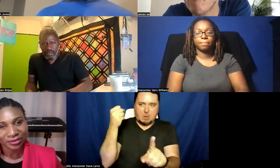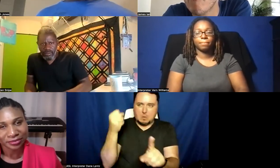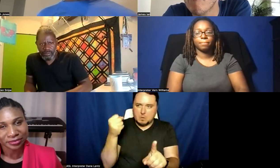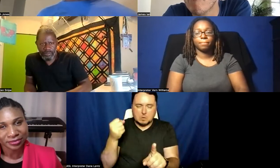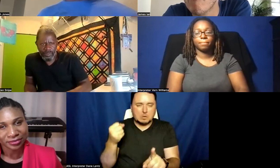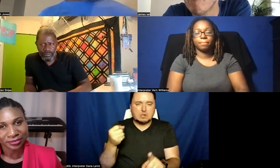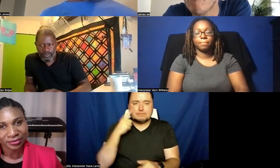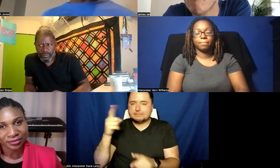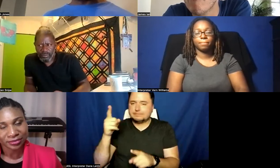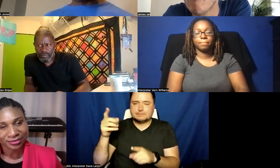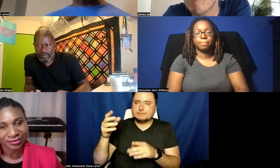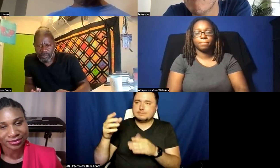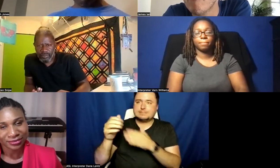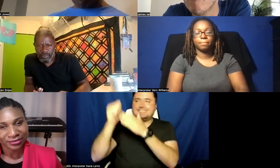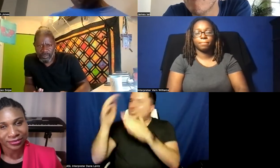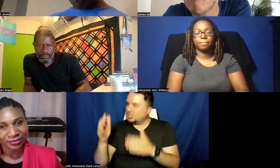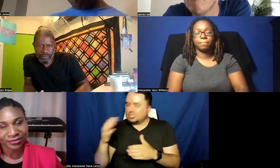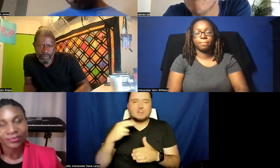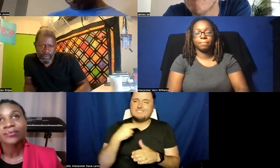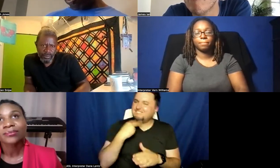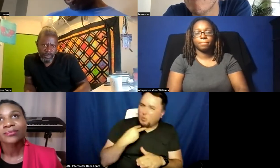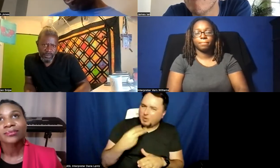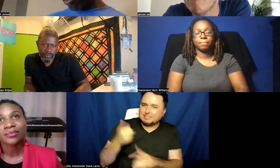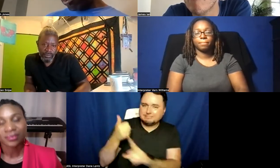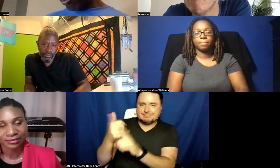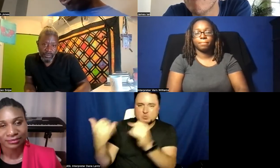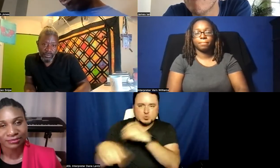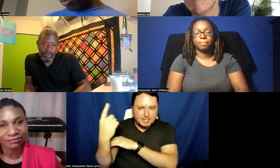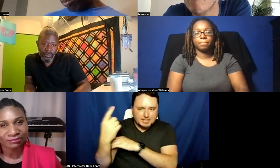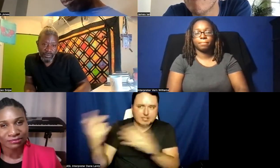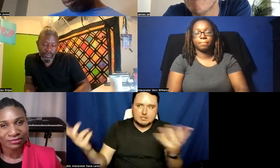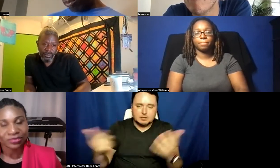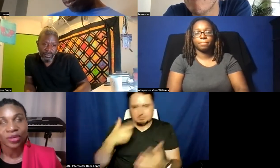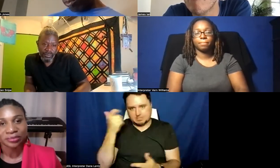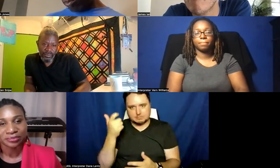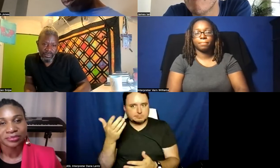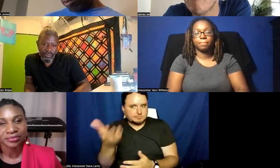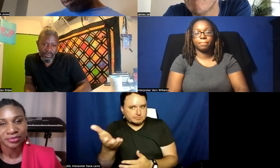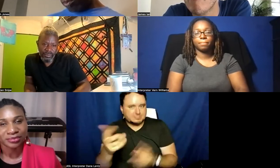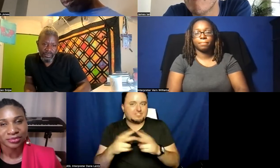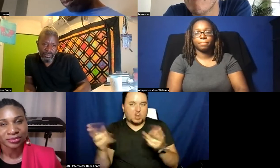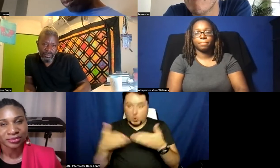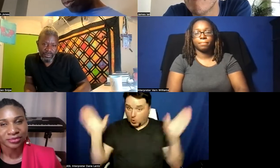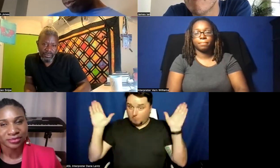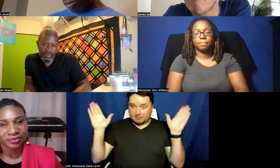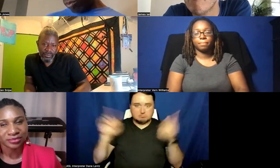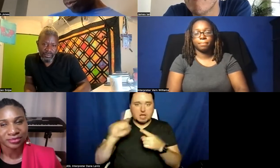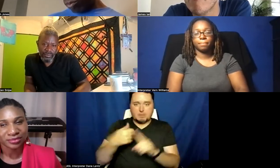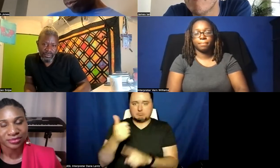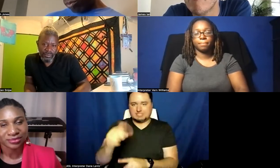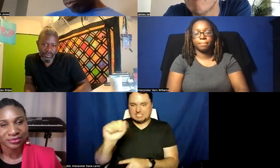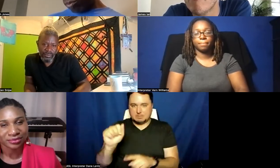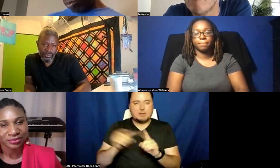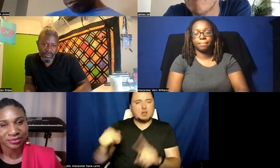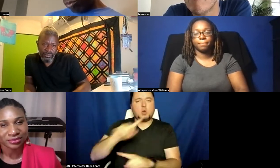to the leader and the voice that she is today, and because you're, very open about being disabled. But this question